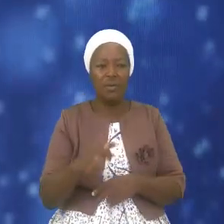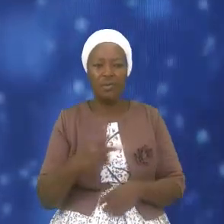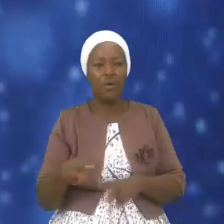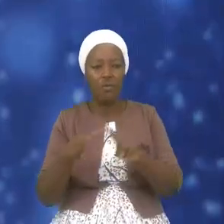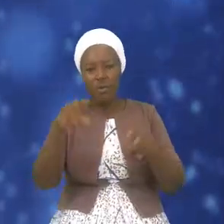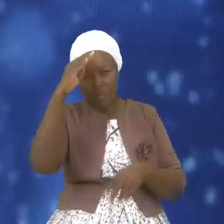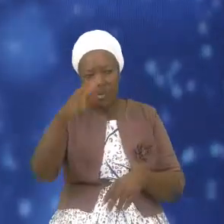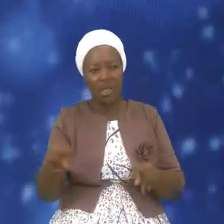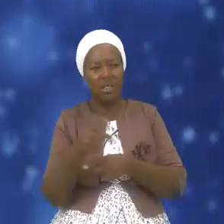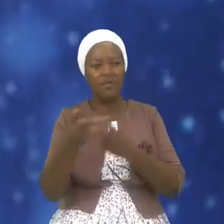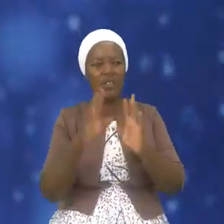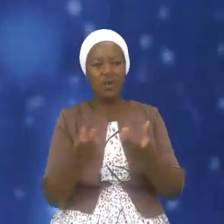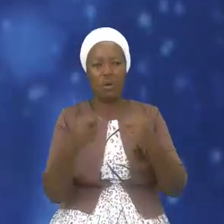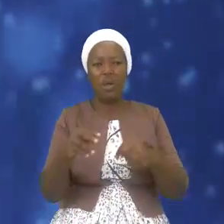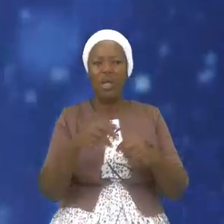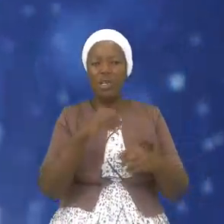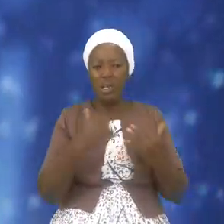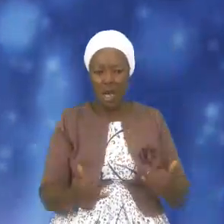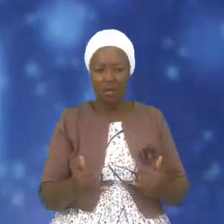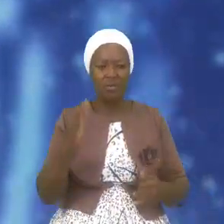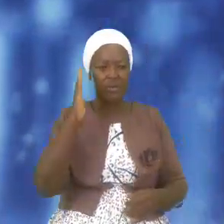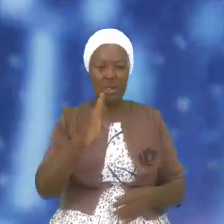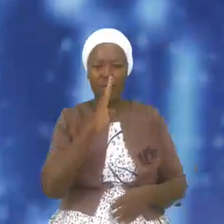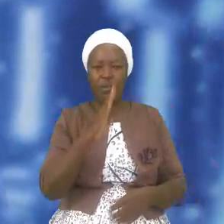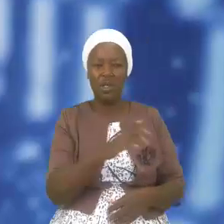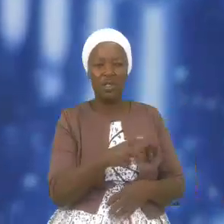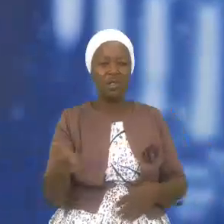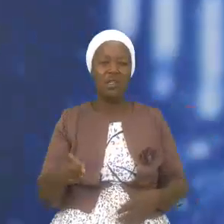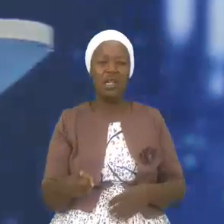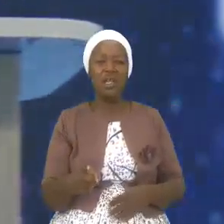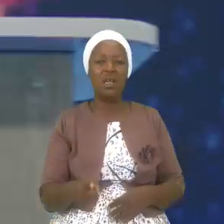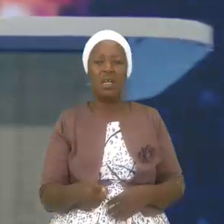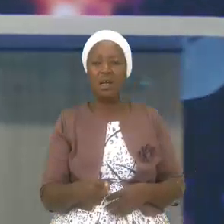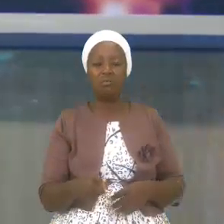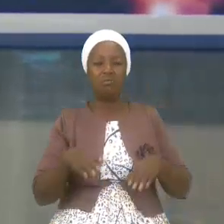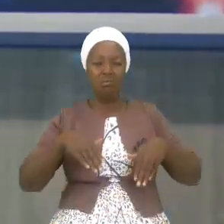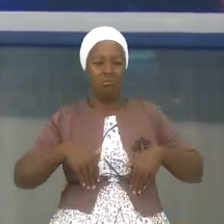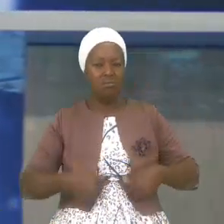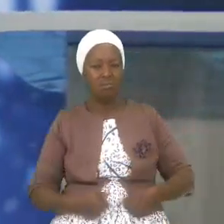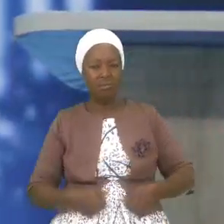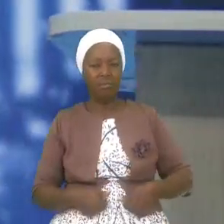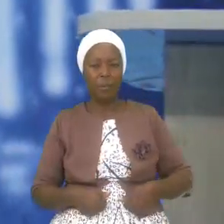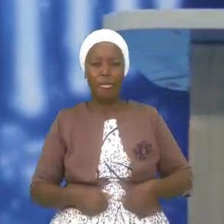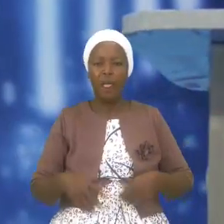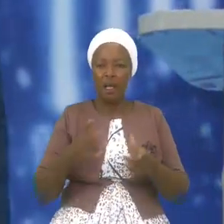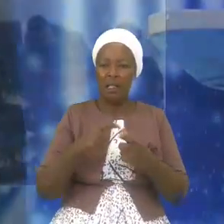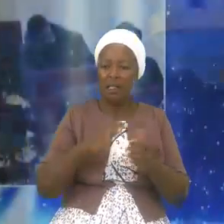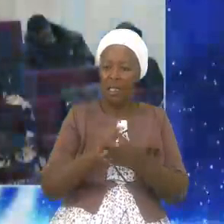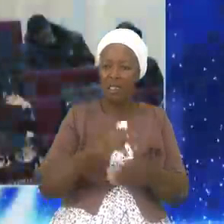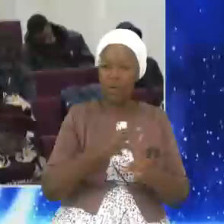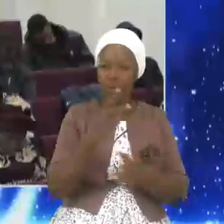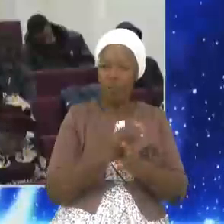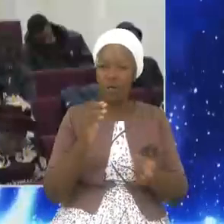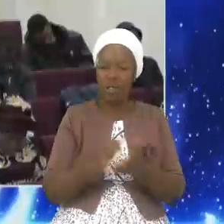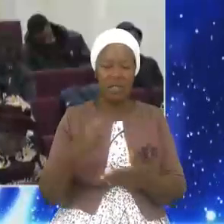their perplexity. That's the world in which we are living. All have sinned and come short of the glory of God. Not